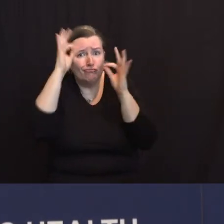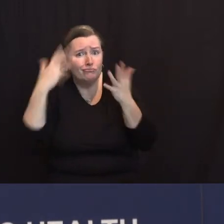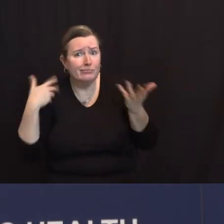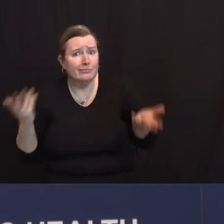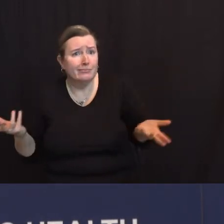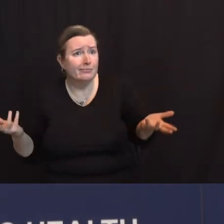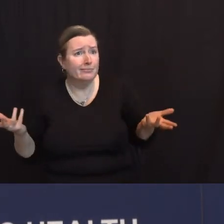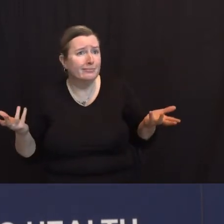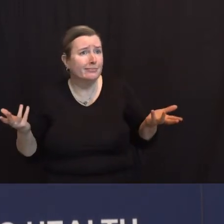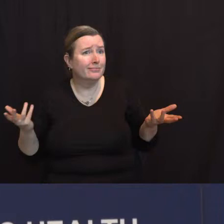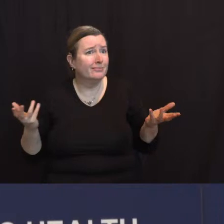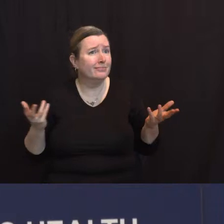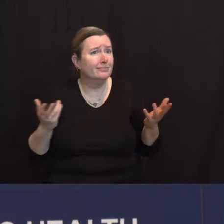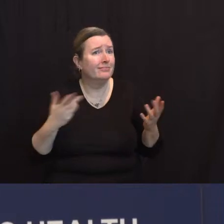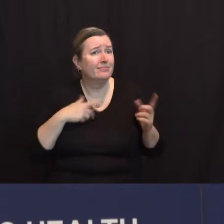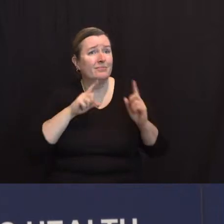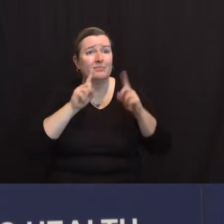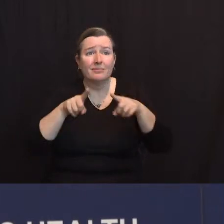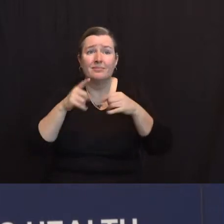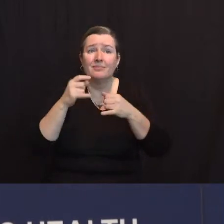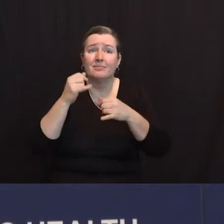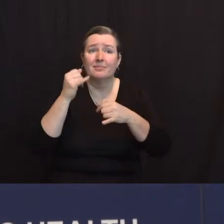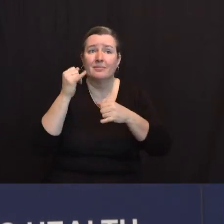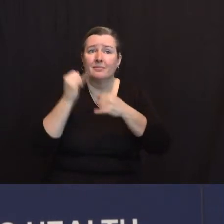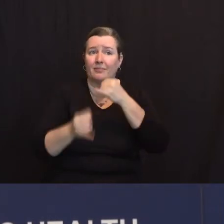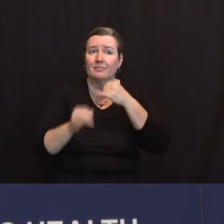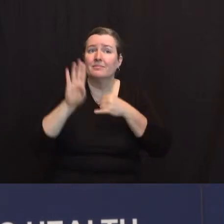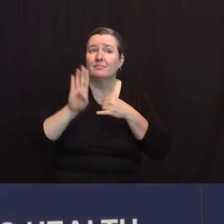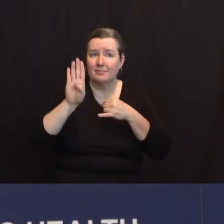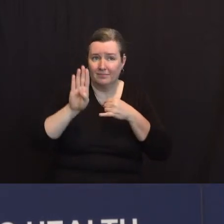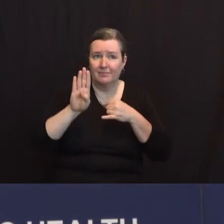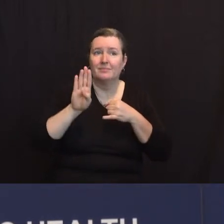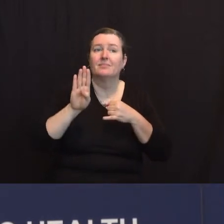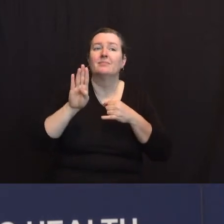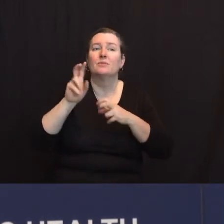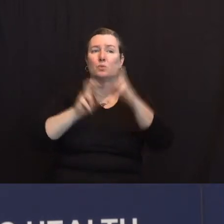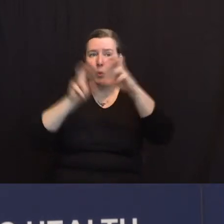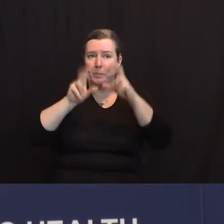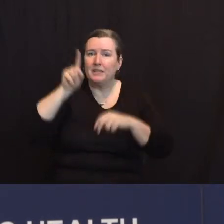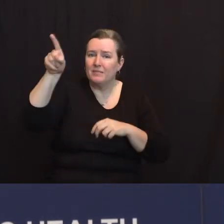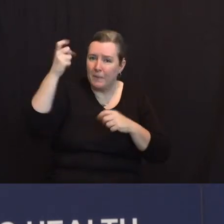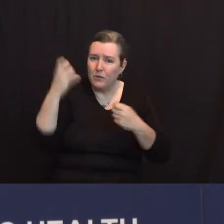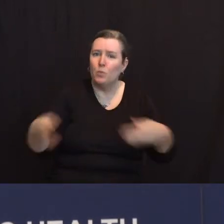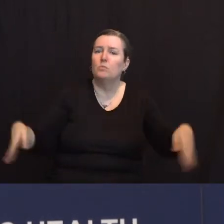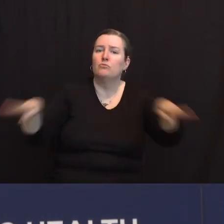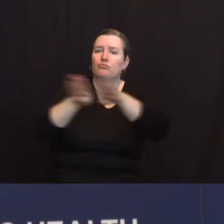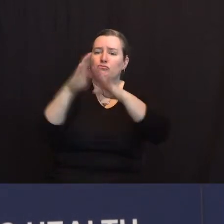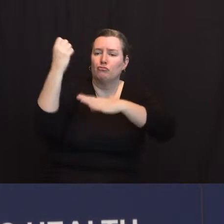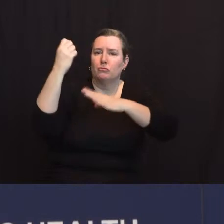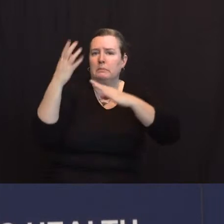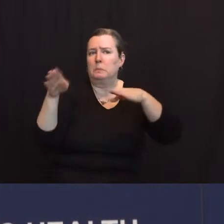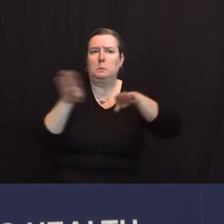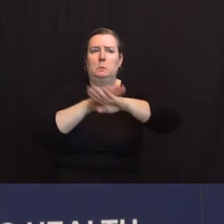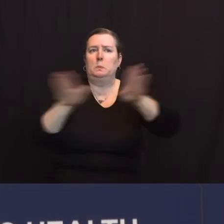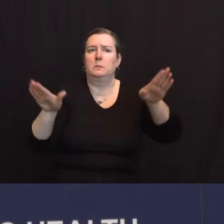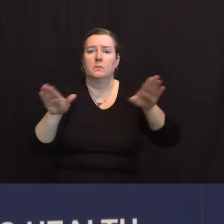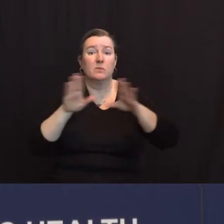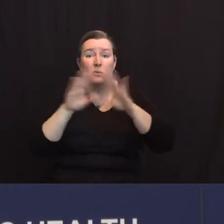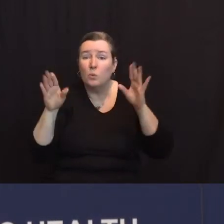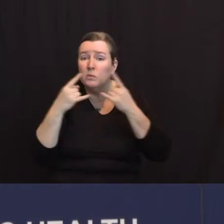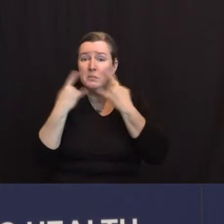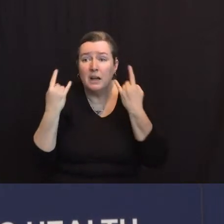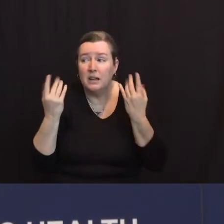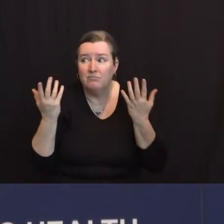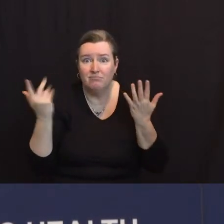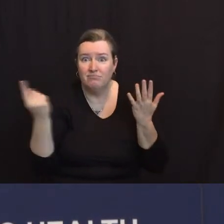And, no mask. We didn't really think of it. Place was crowded. So, and early on, I think I attended meetings here a few times,